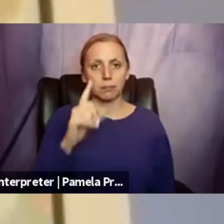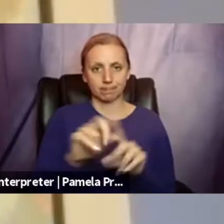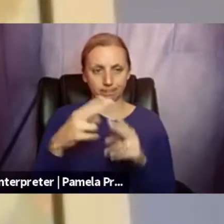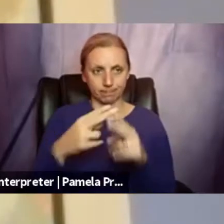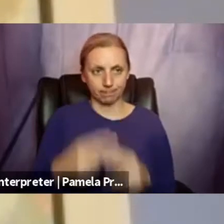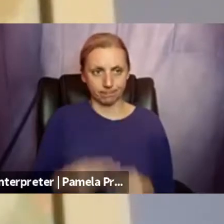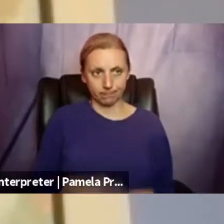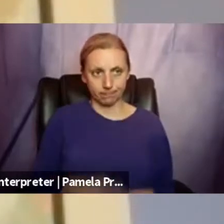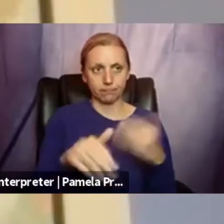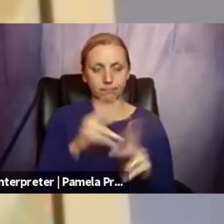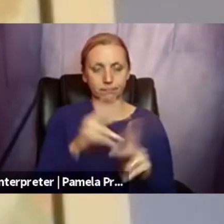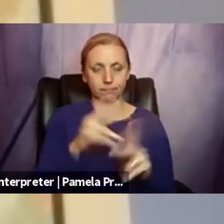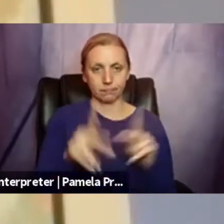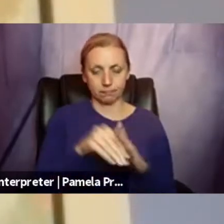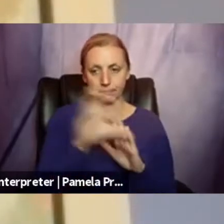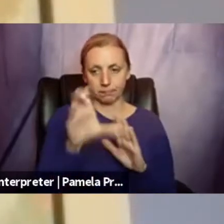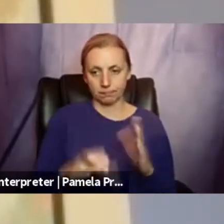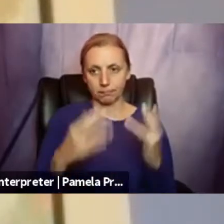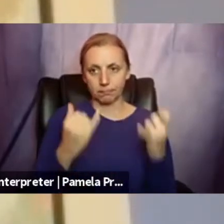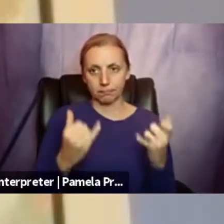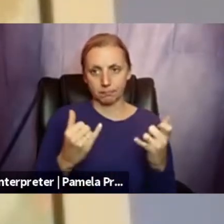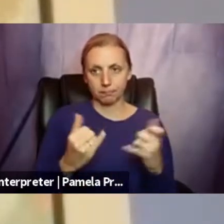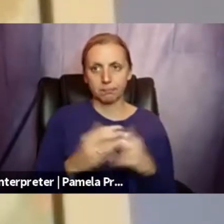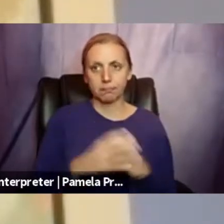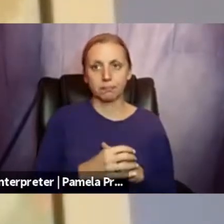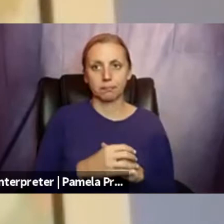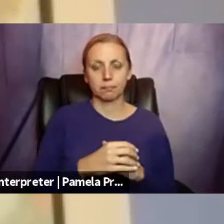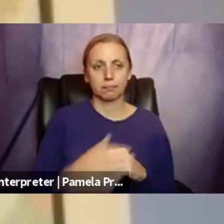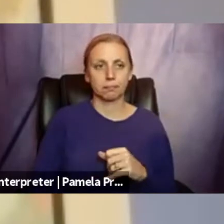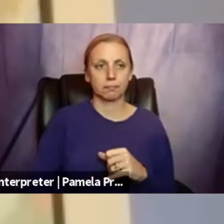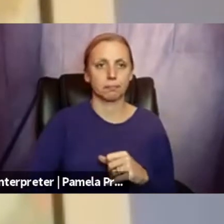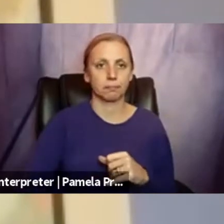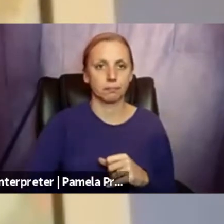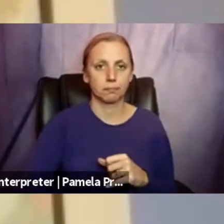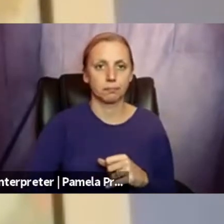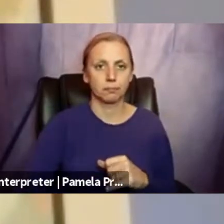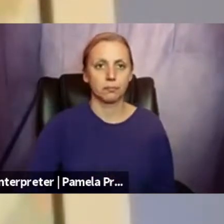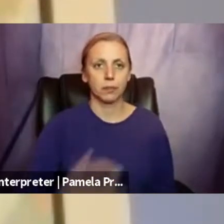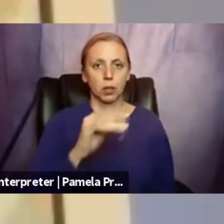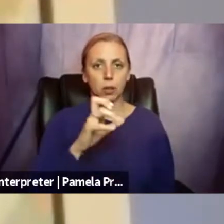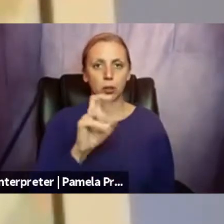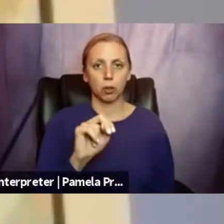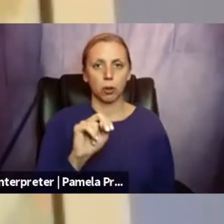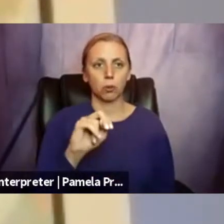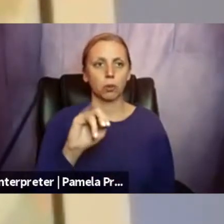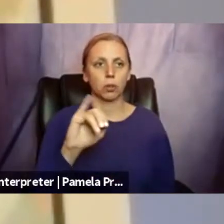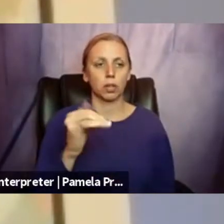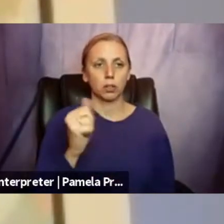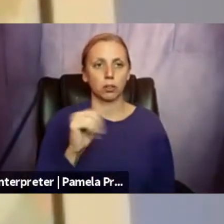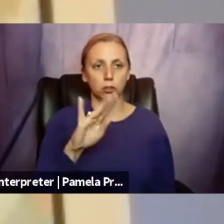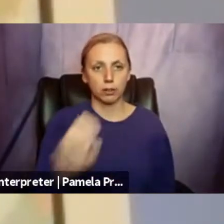Rucker, Daniel Iwata, Jesse Obremski, myself, Joan Bradford, Layla